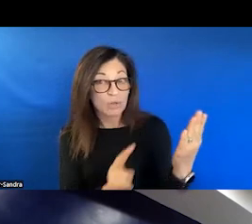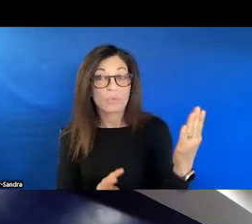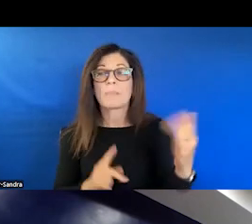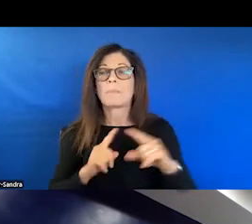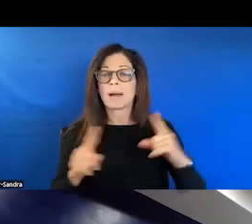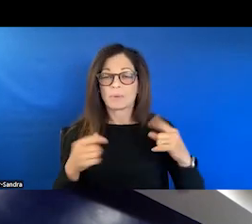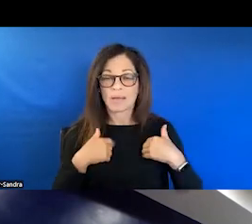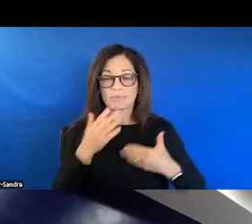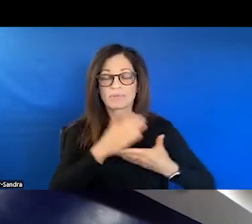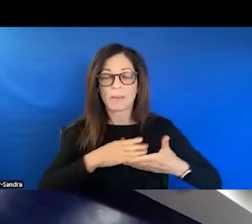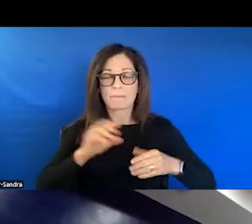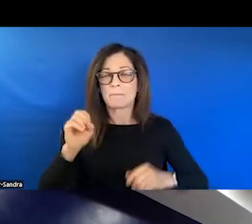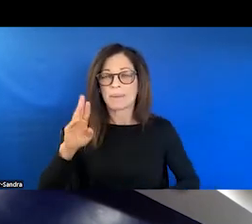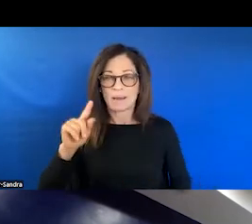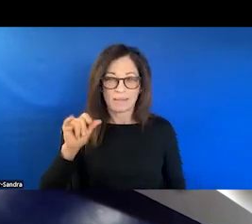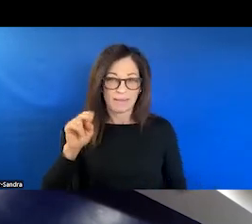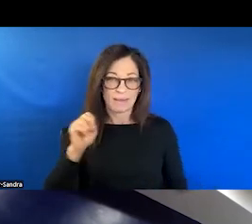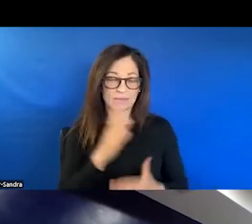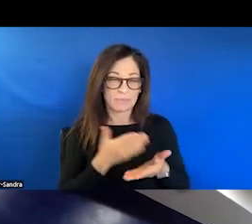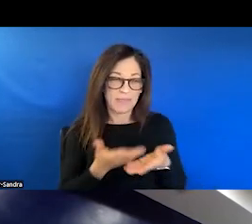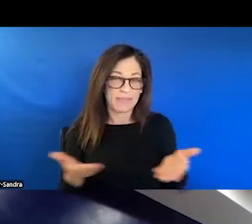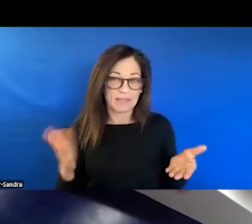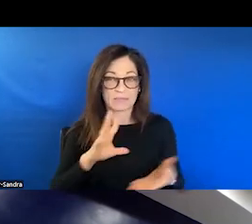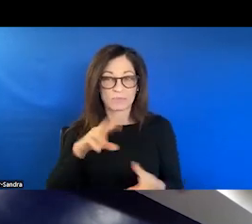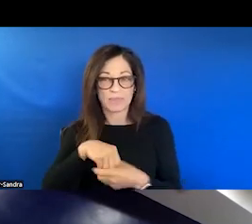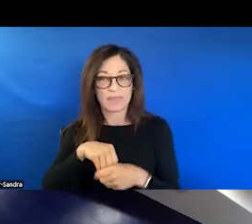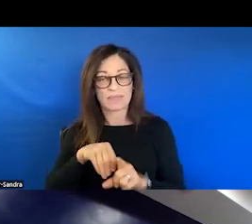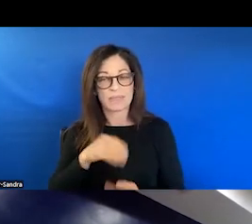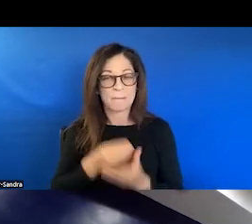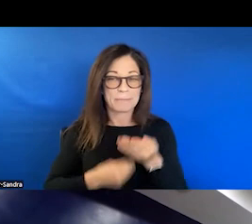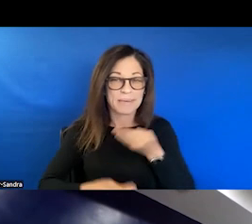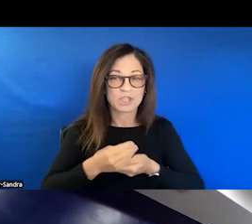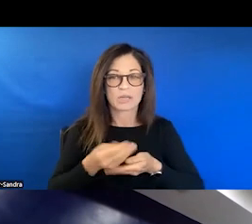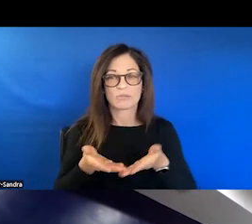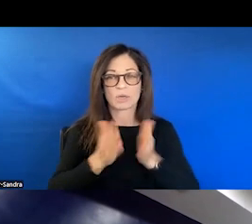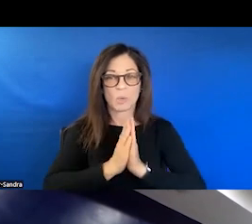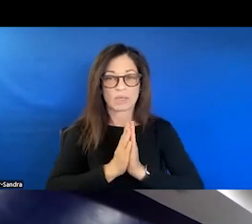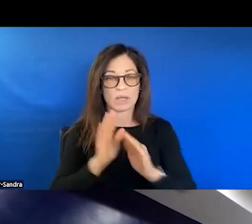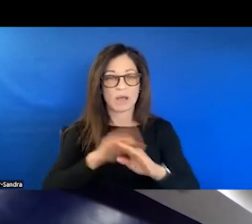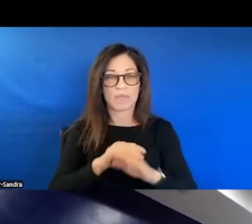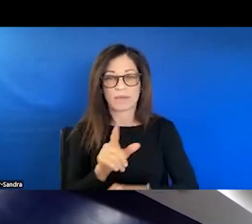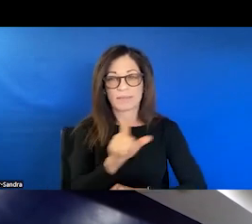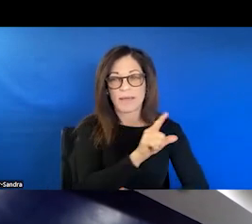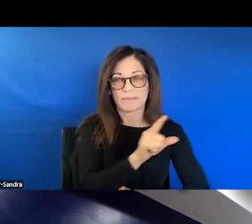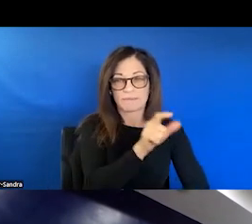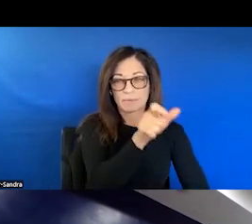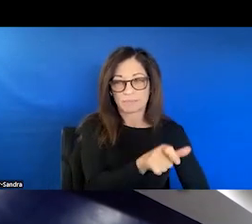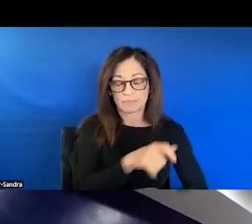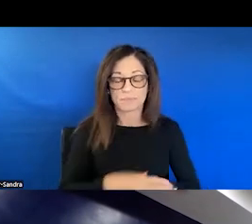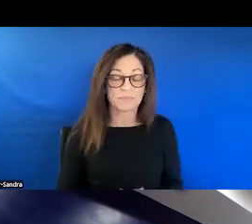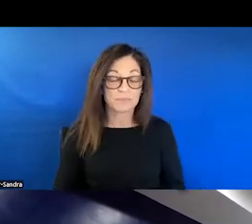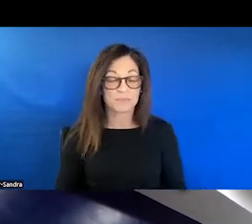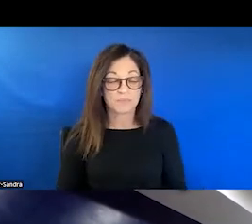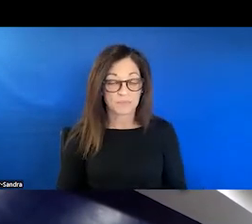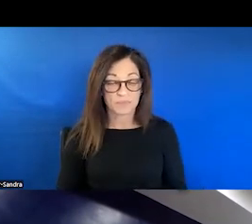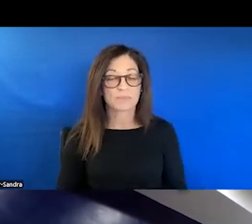got some outlines of some of the items in the budget request on the left here. One thing I will